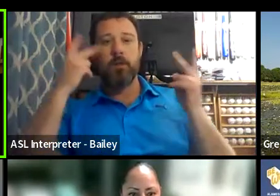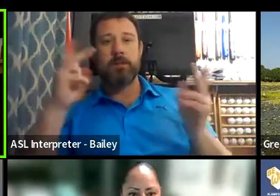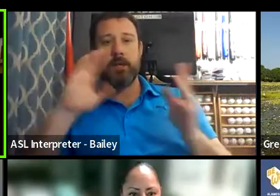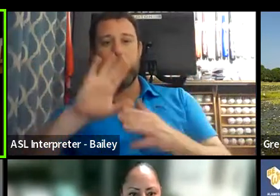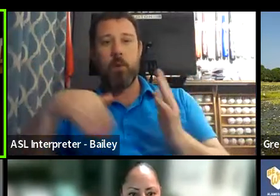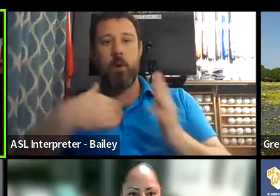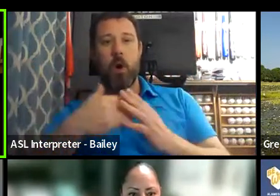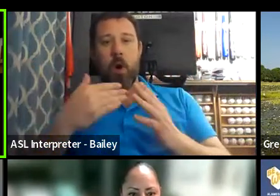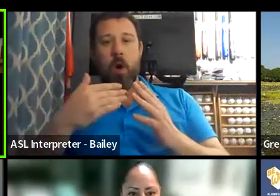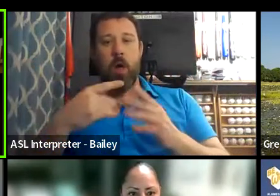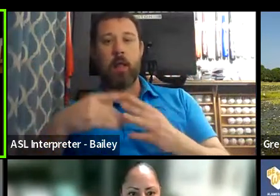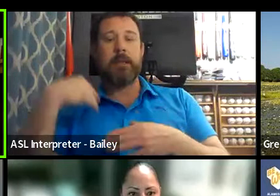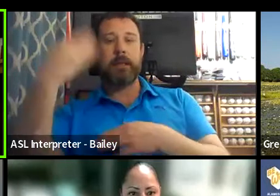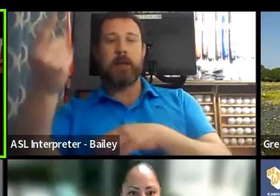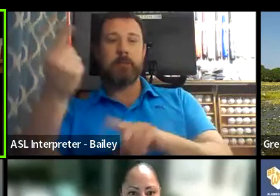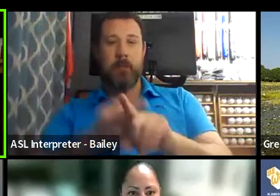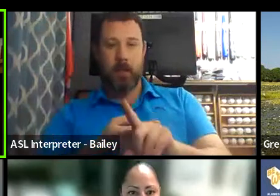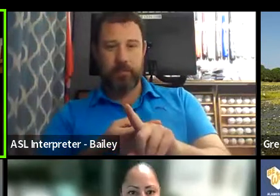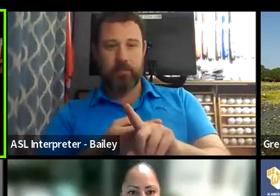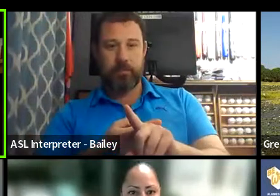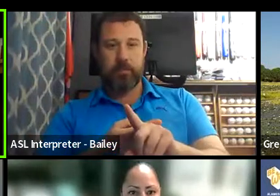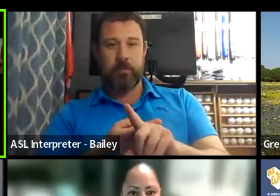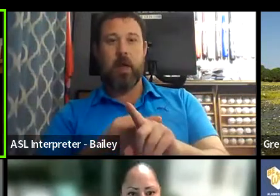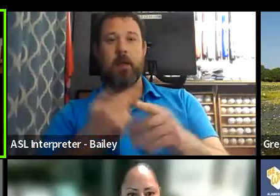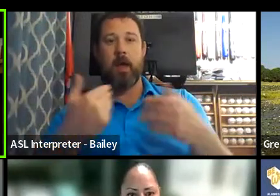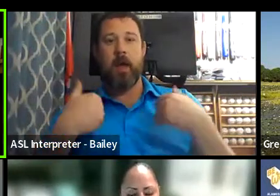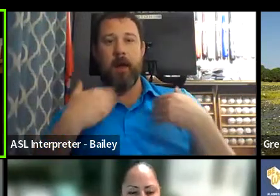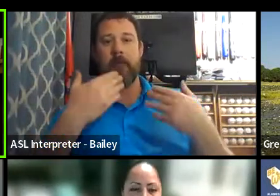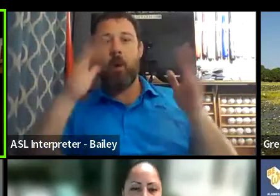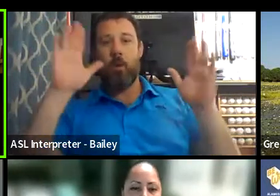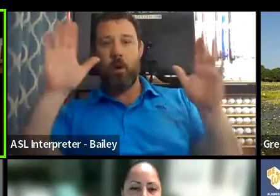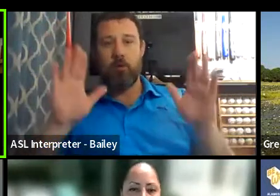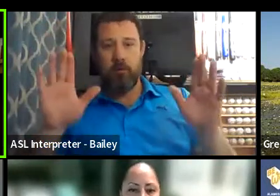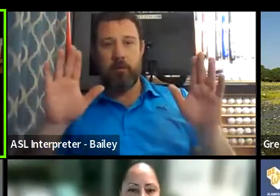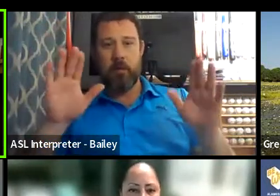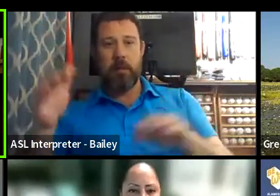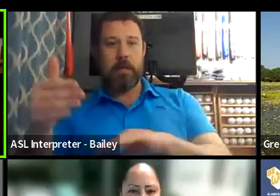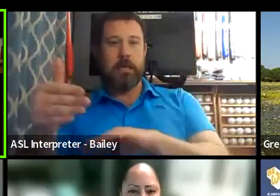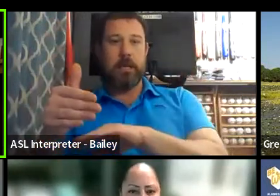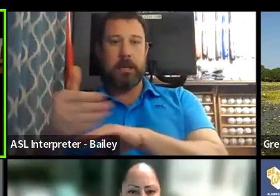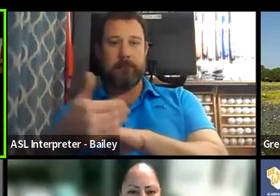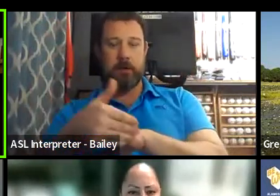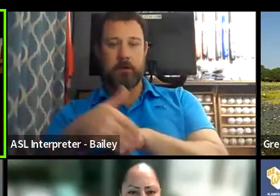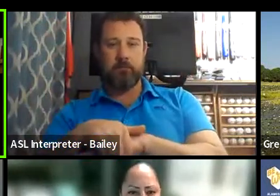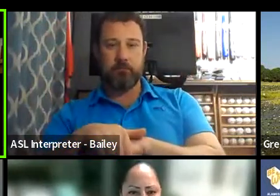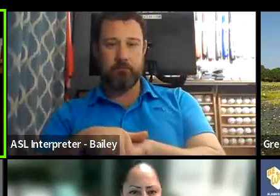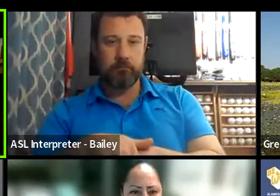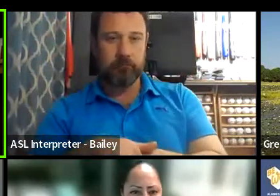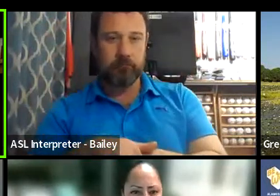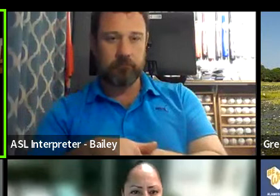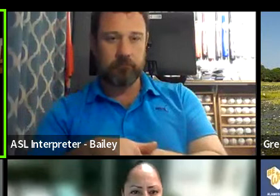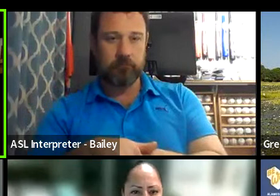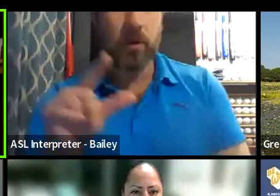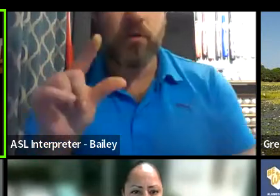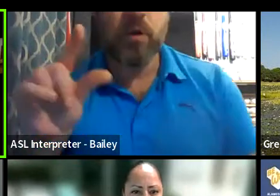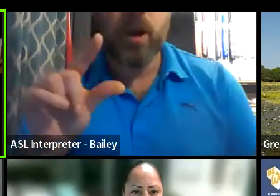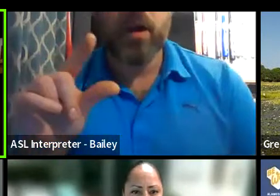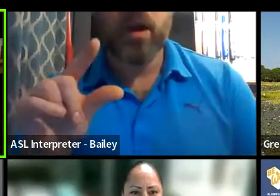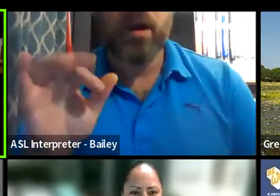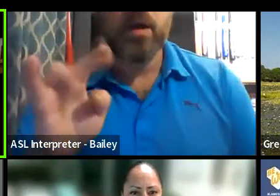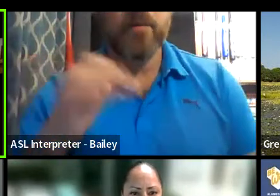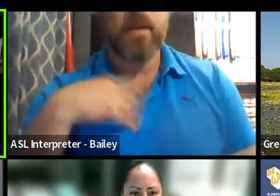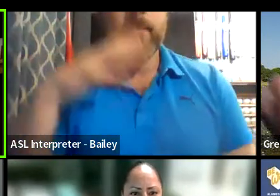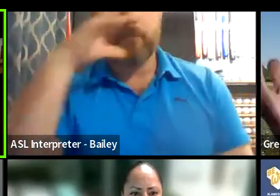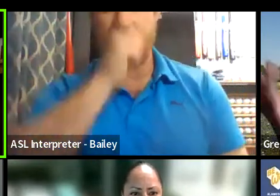all next month and have a wonderful evening. I think, Greg, please tell me, am I